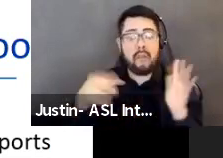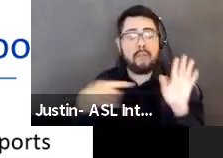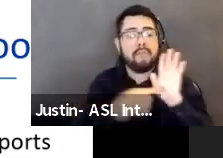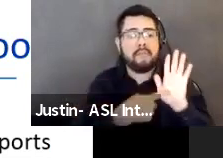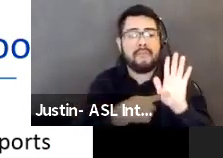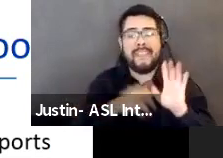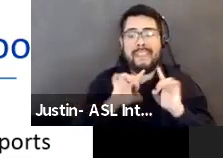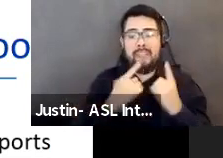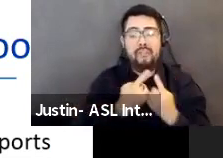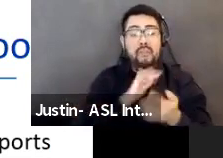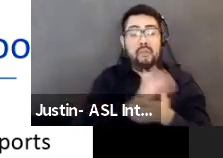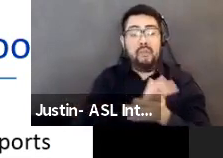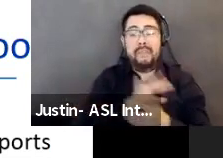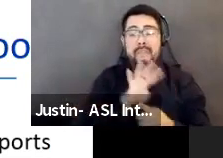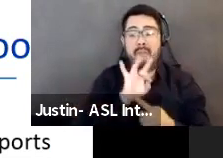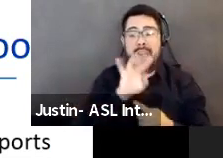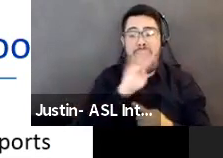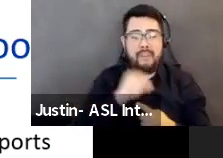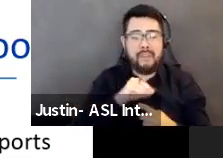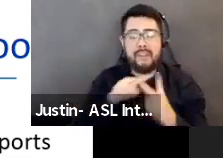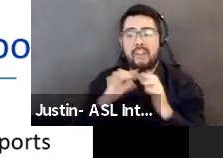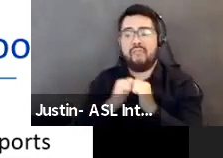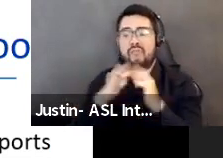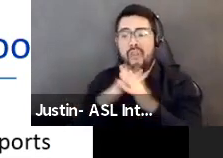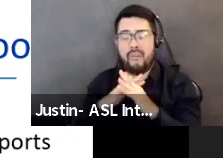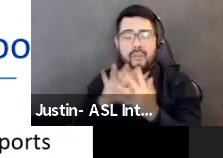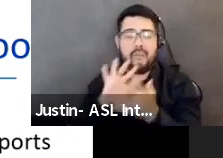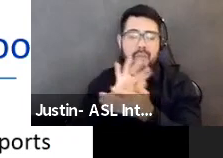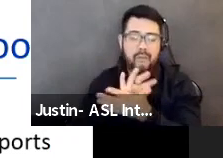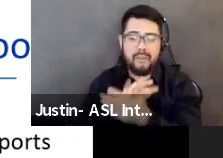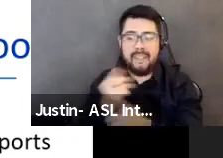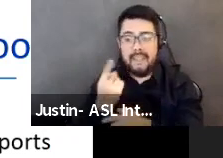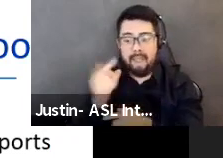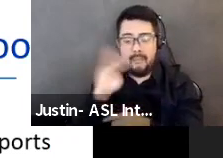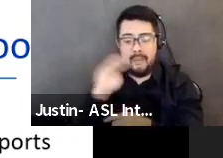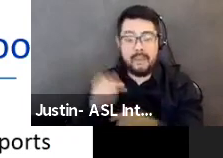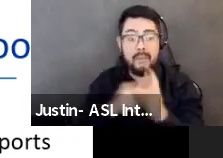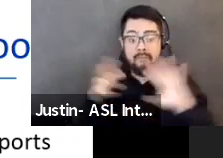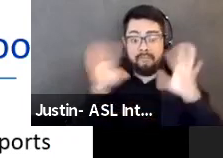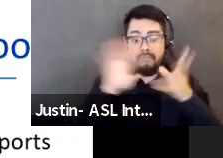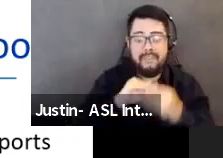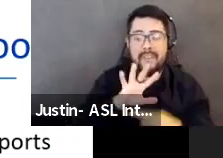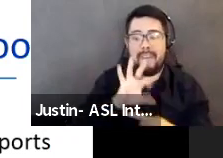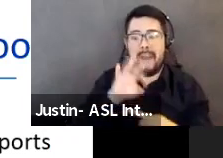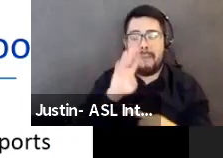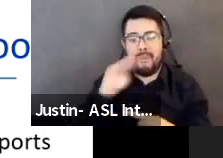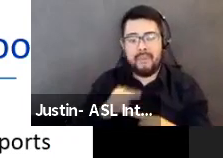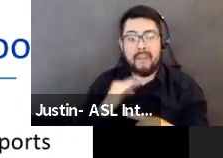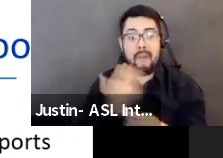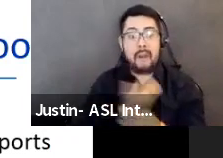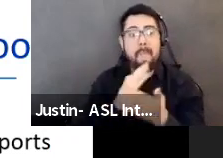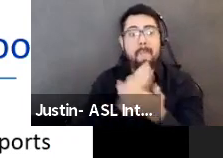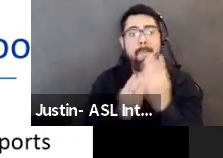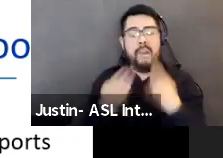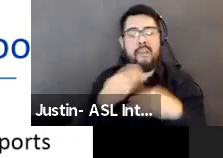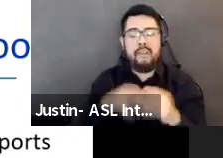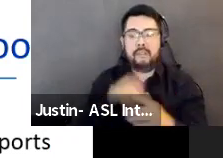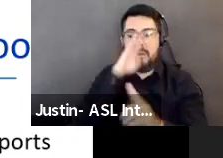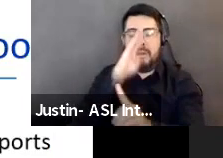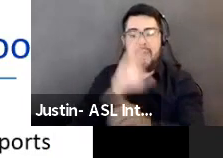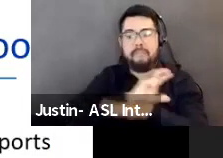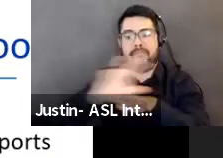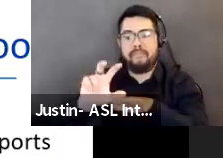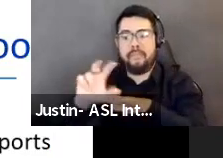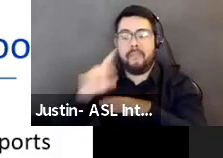48 percent charter schools at 11 comprise 59 percent of the budget that is directly allocated to